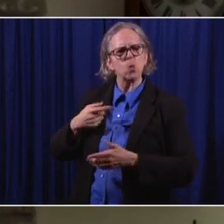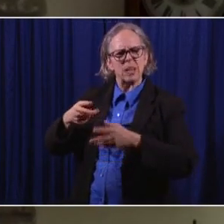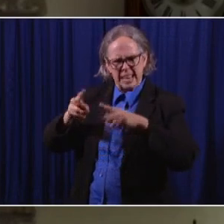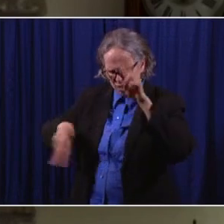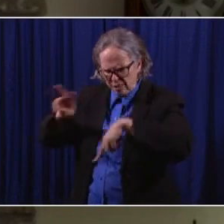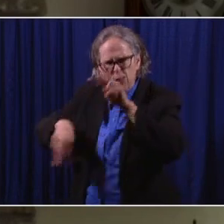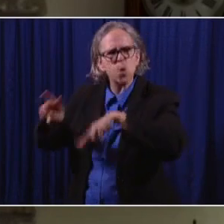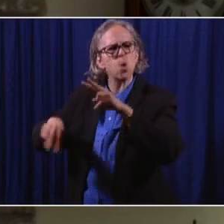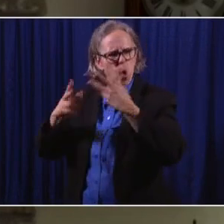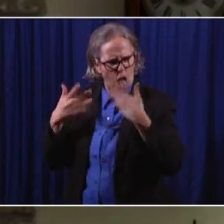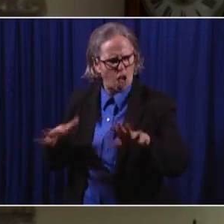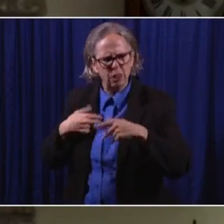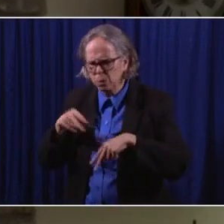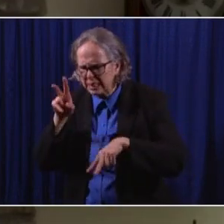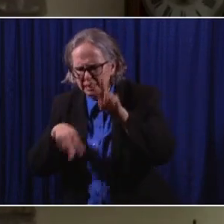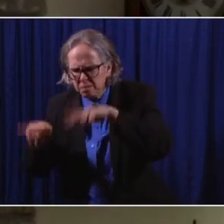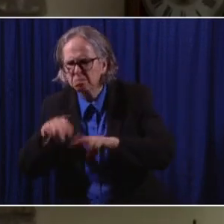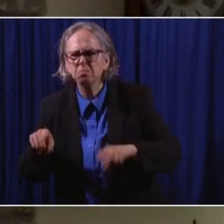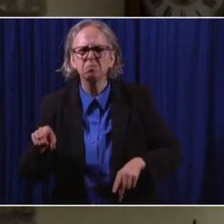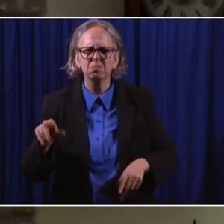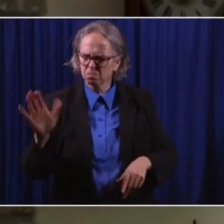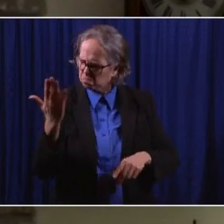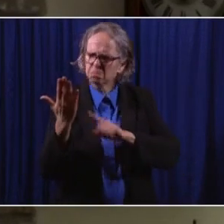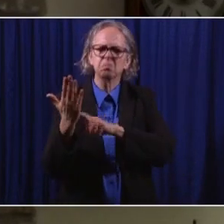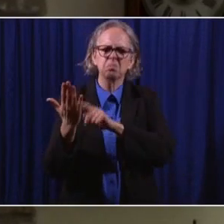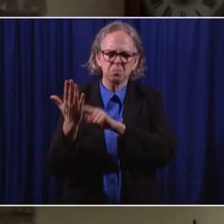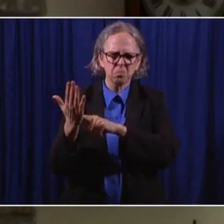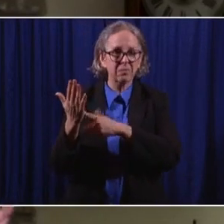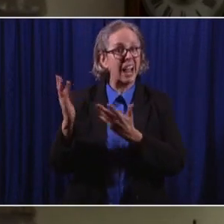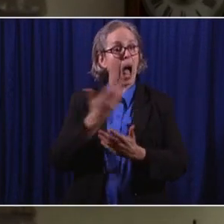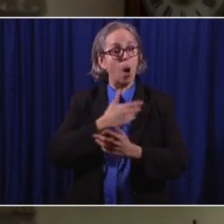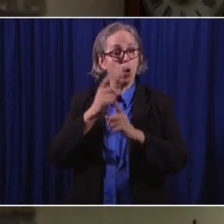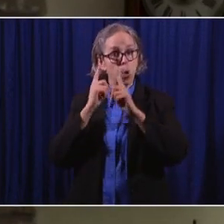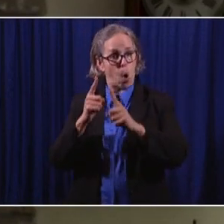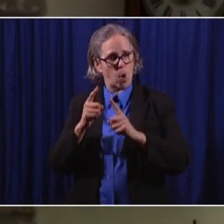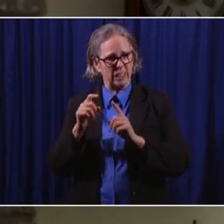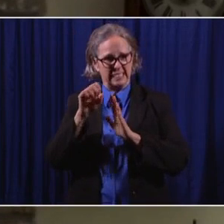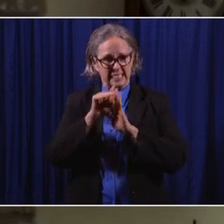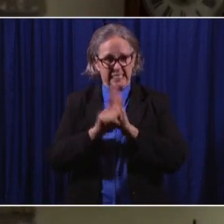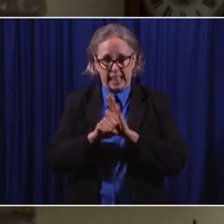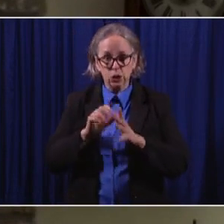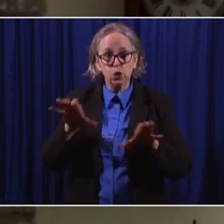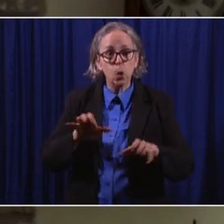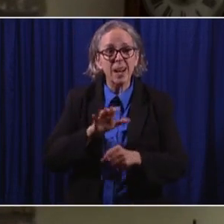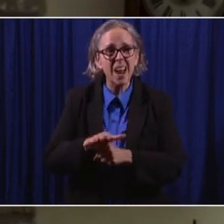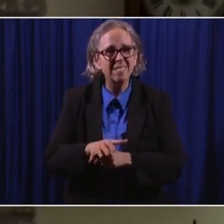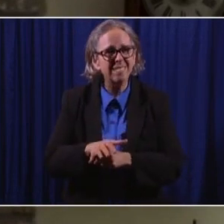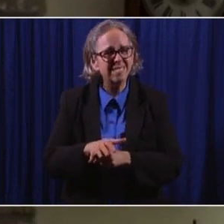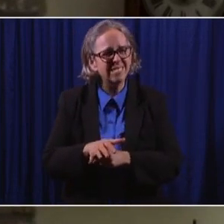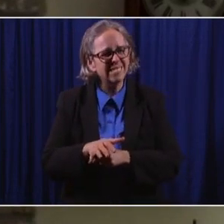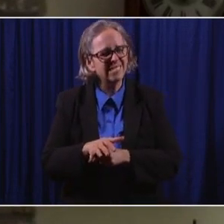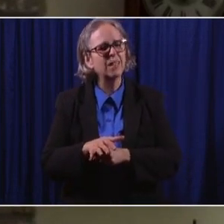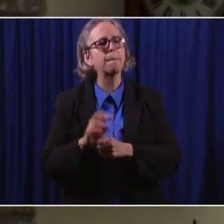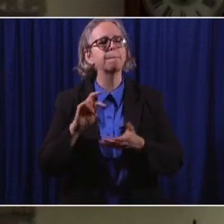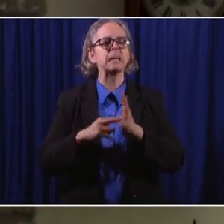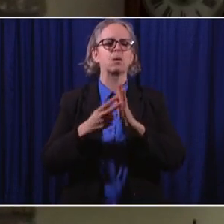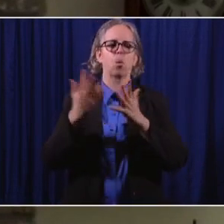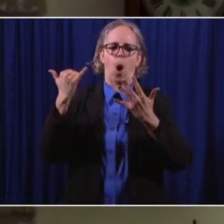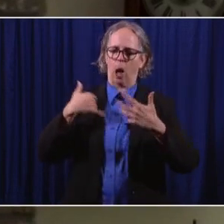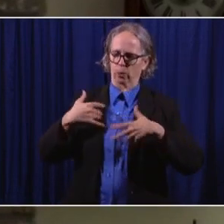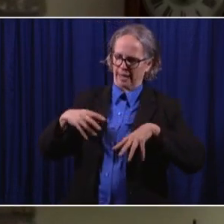doing enough? I always ask this question to my team, are we doing enough in this area? Are we doing enough in that area? So we're having another review of what